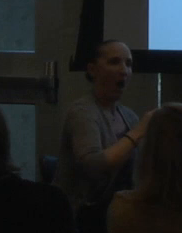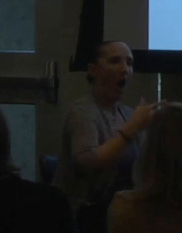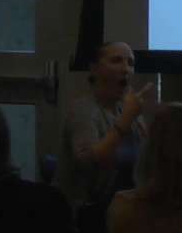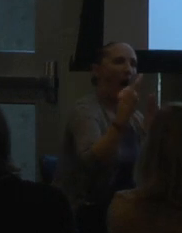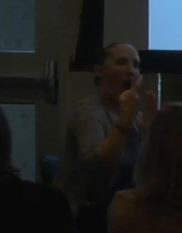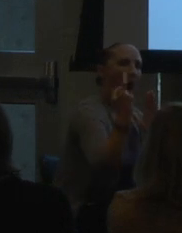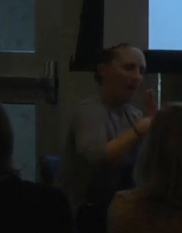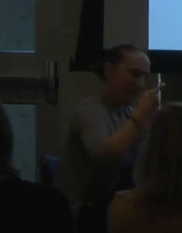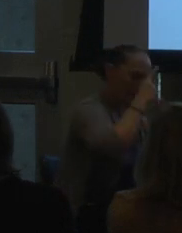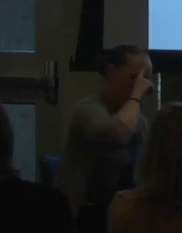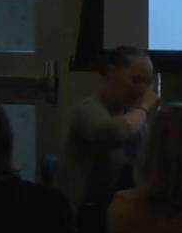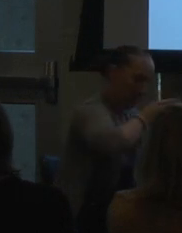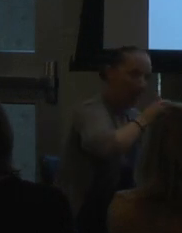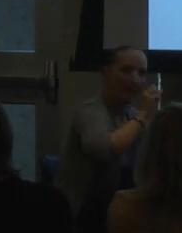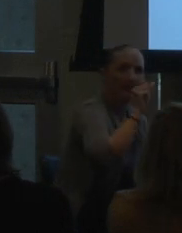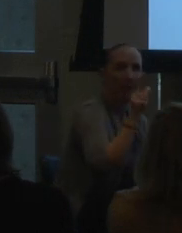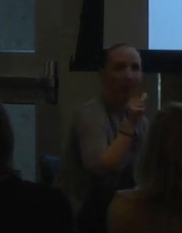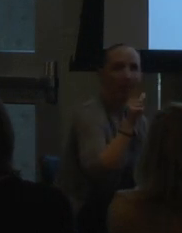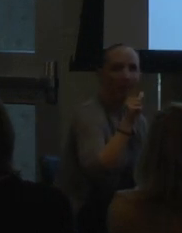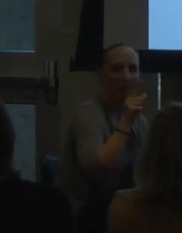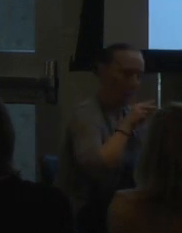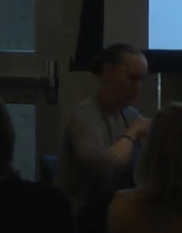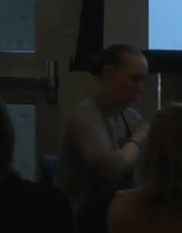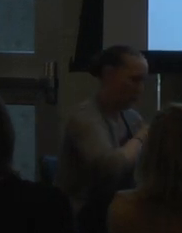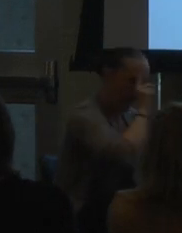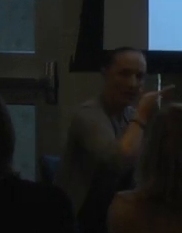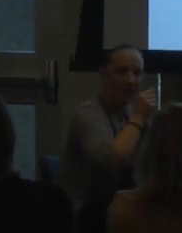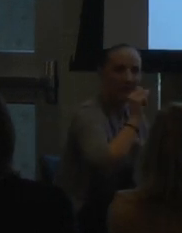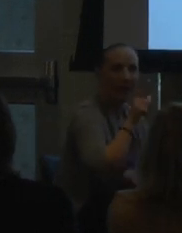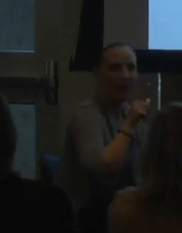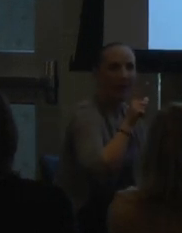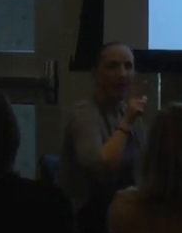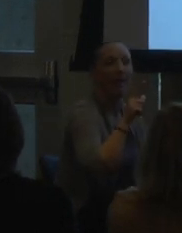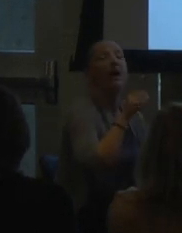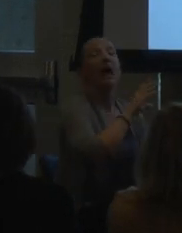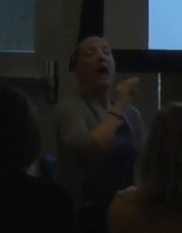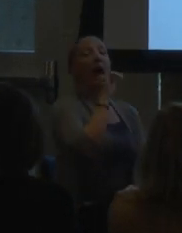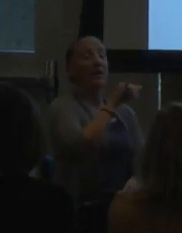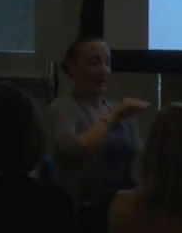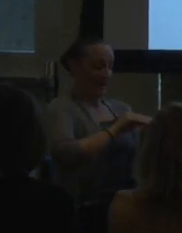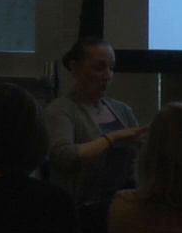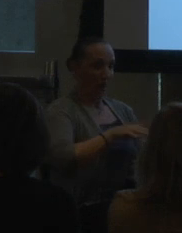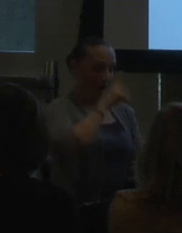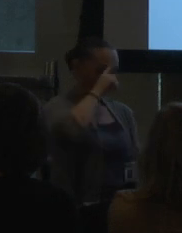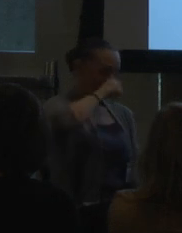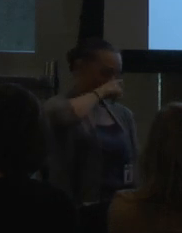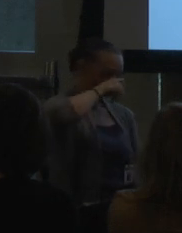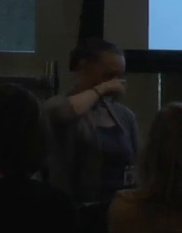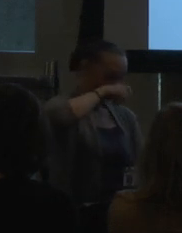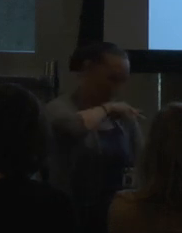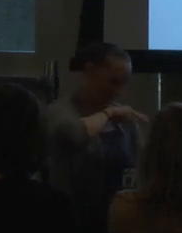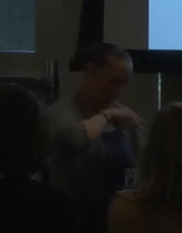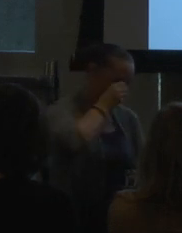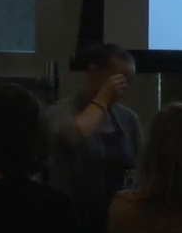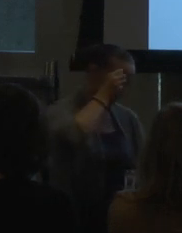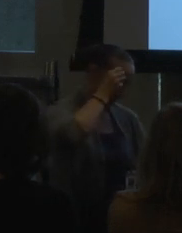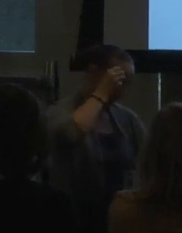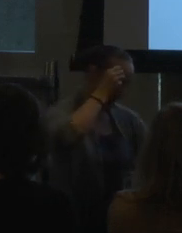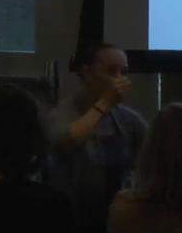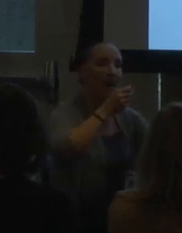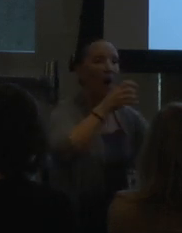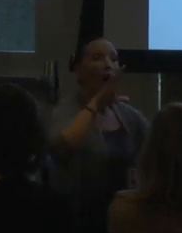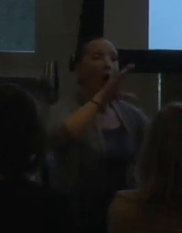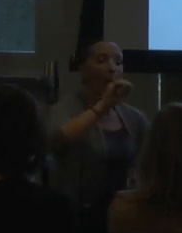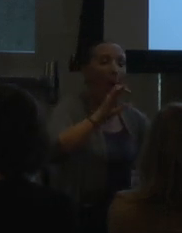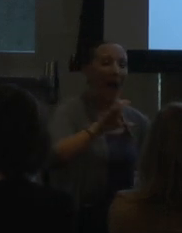activate ASL, and that this process of spreading activation between your two languages, co-activating your